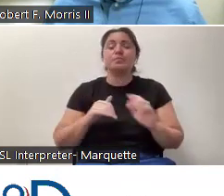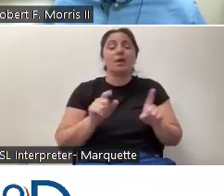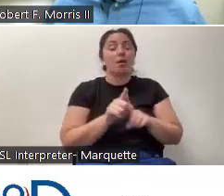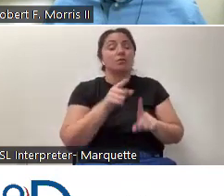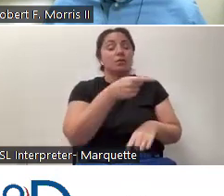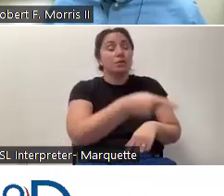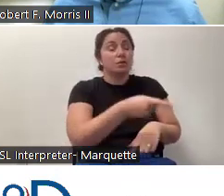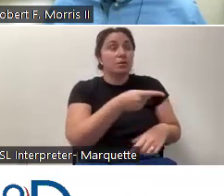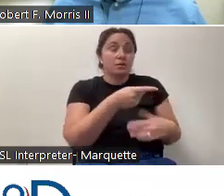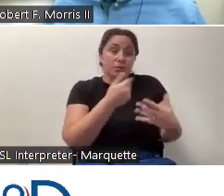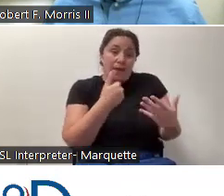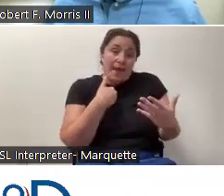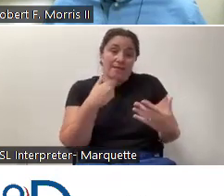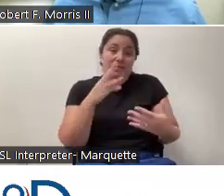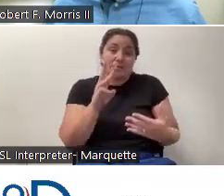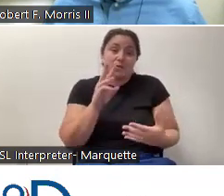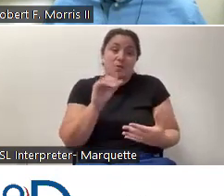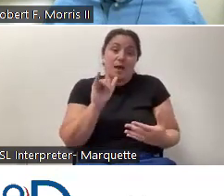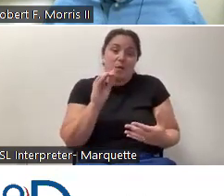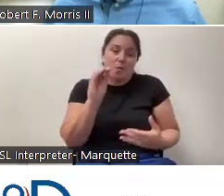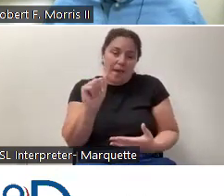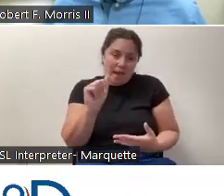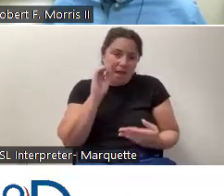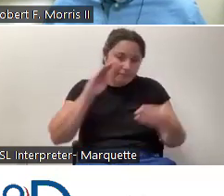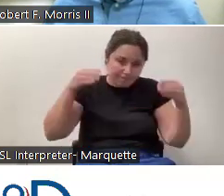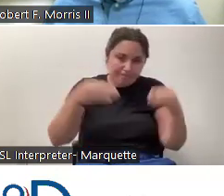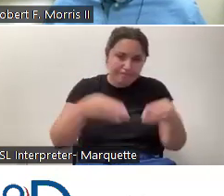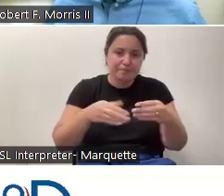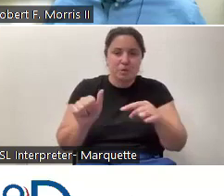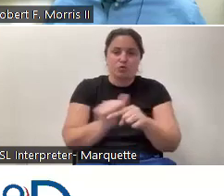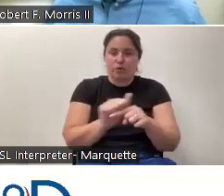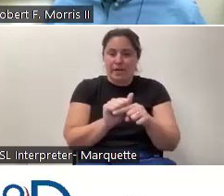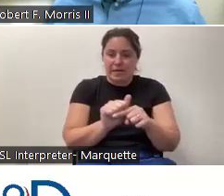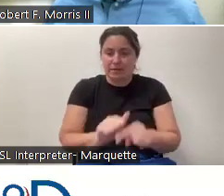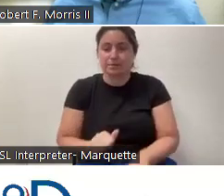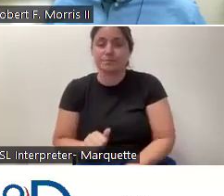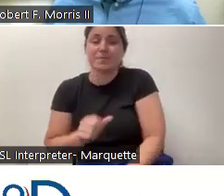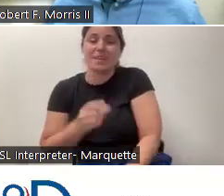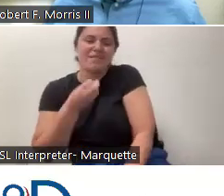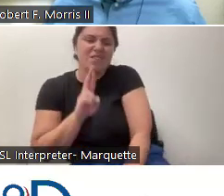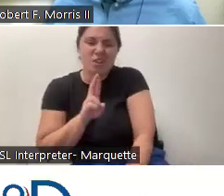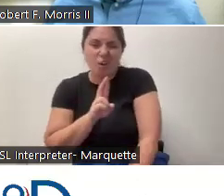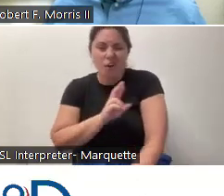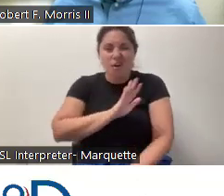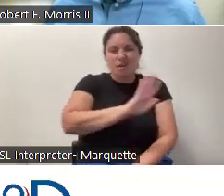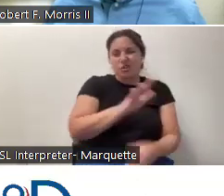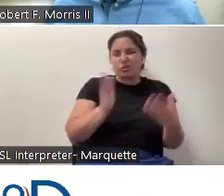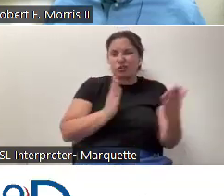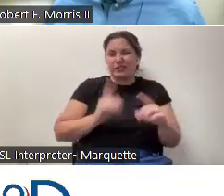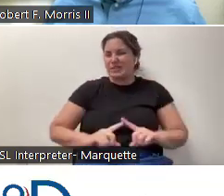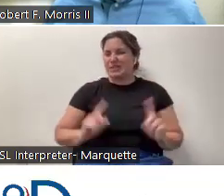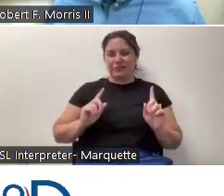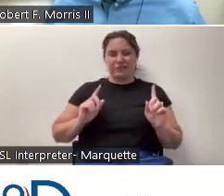the whole WIOA is really focused on that training, whereas VR, their services are going to look very different. They're